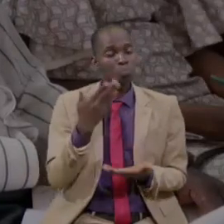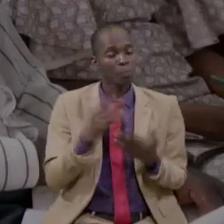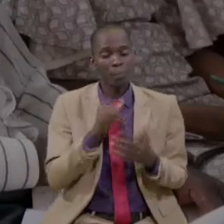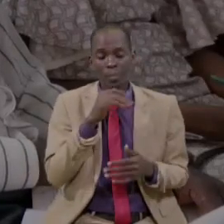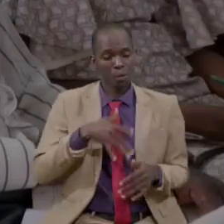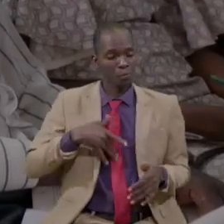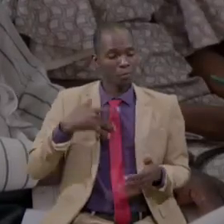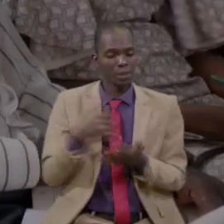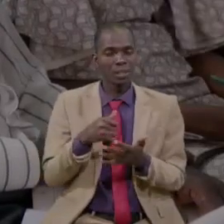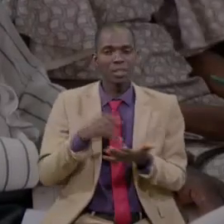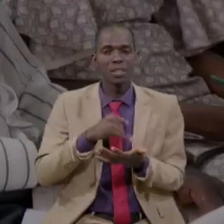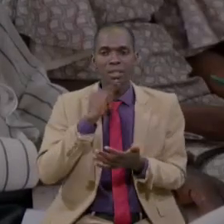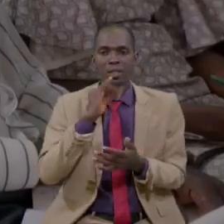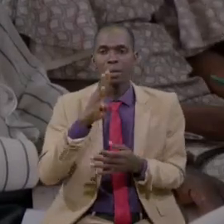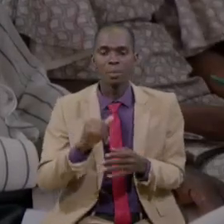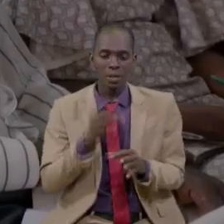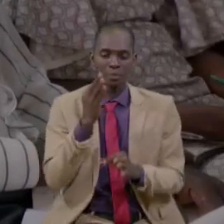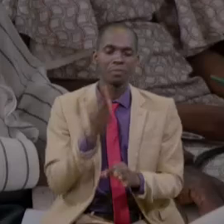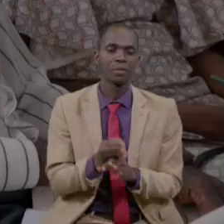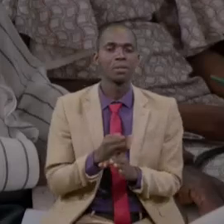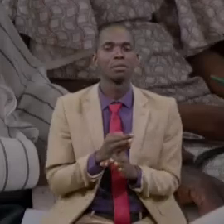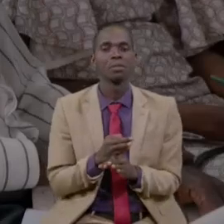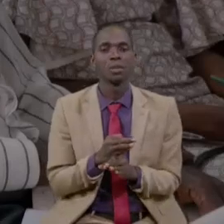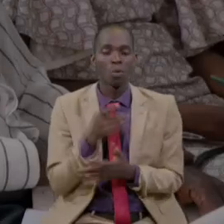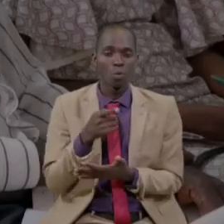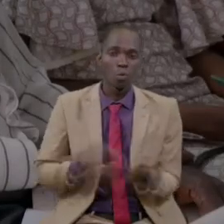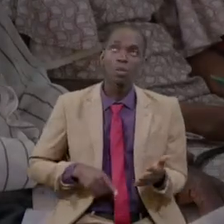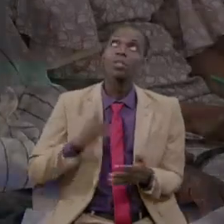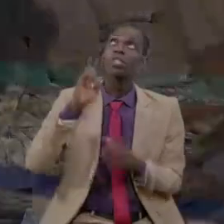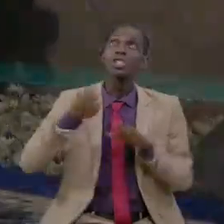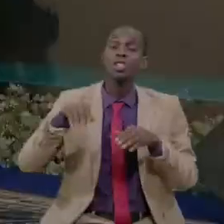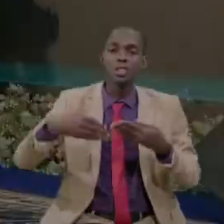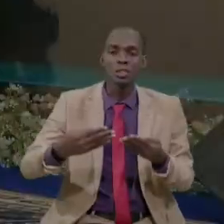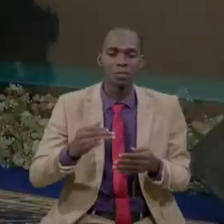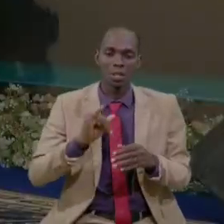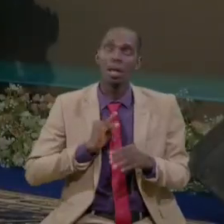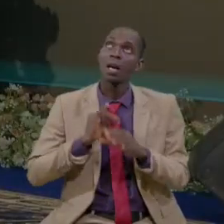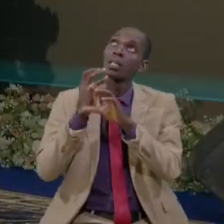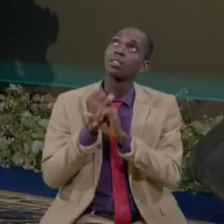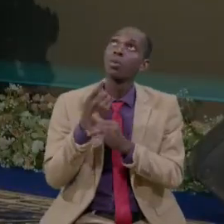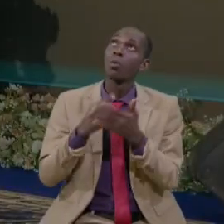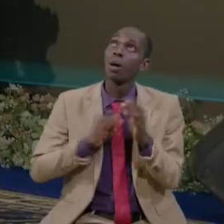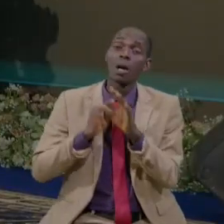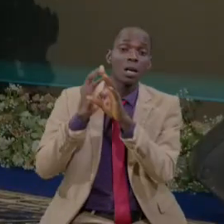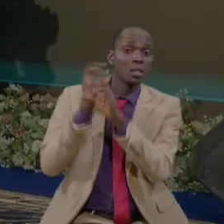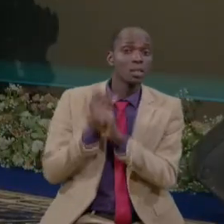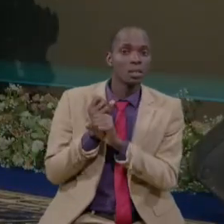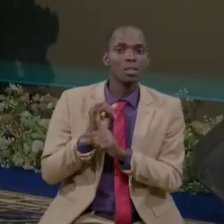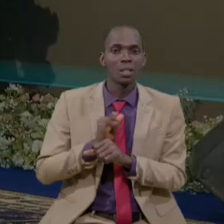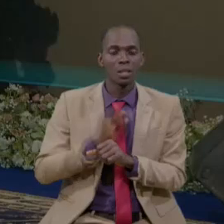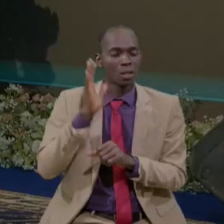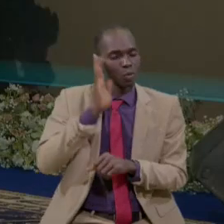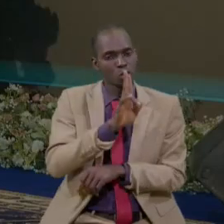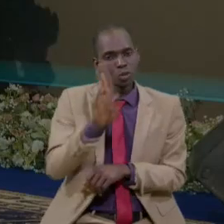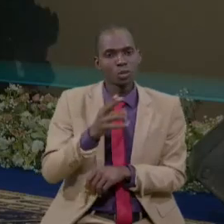have the anointing. What he gives, I receive. What I receive, I'm going to use for God. I'm going